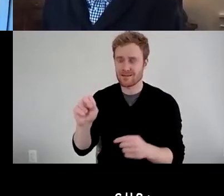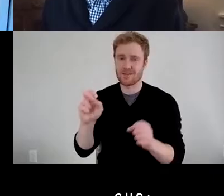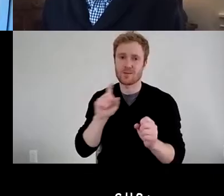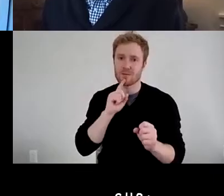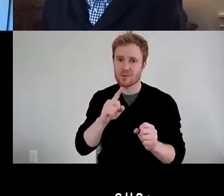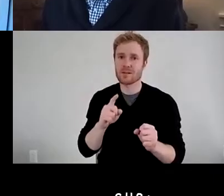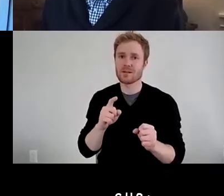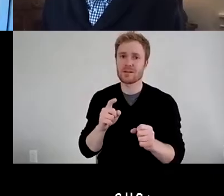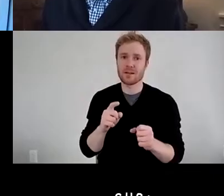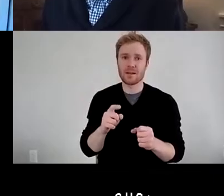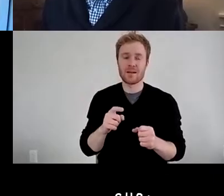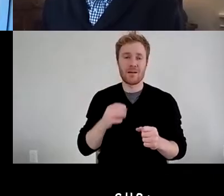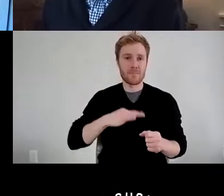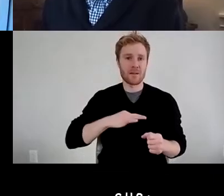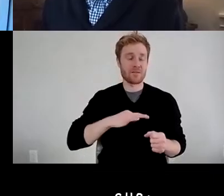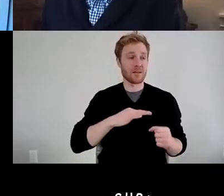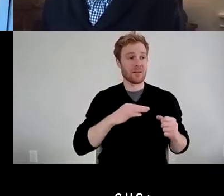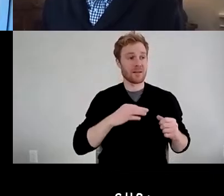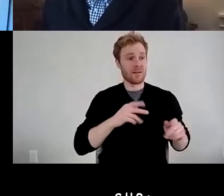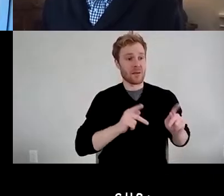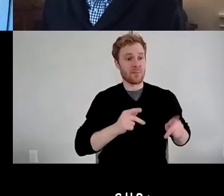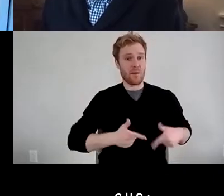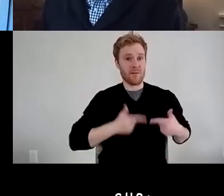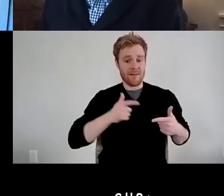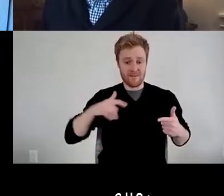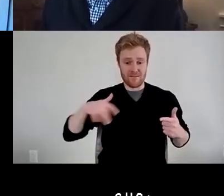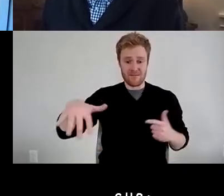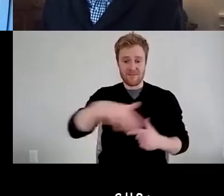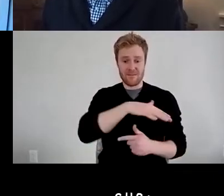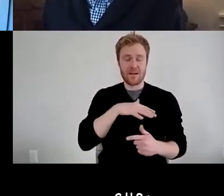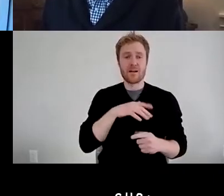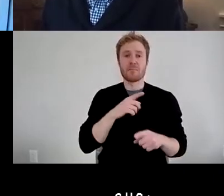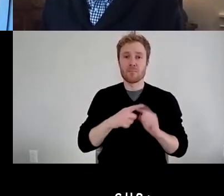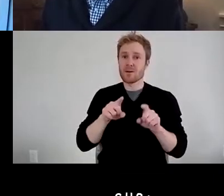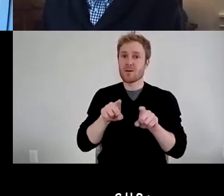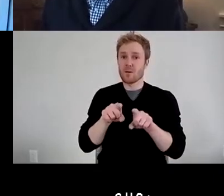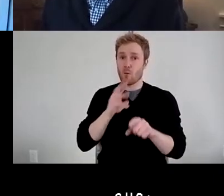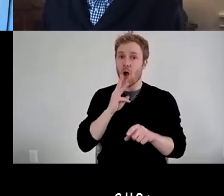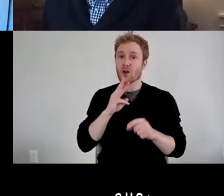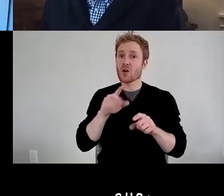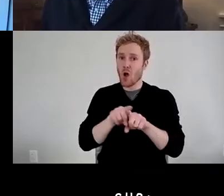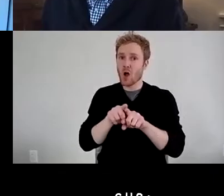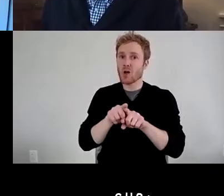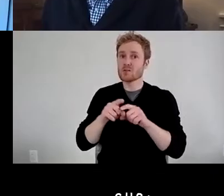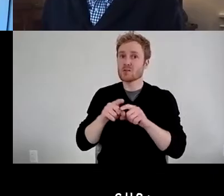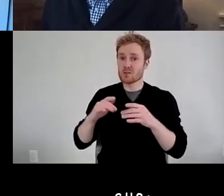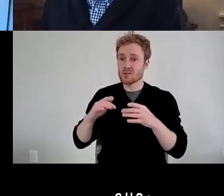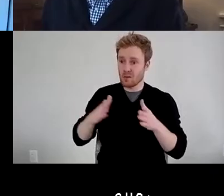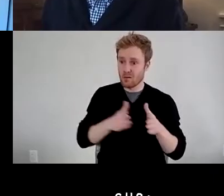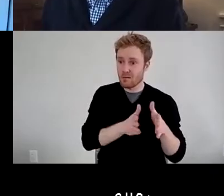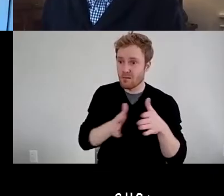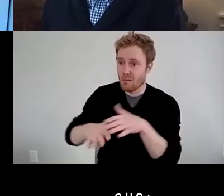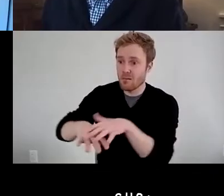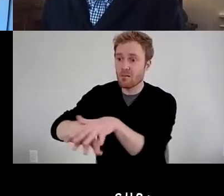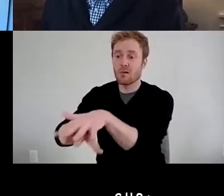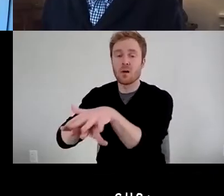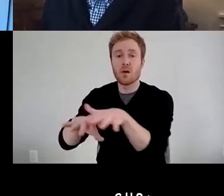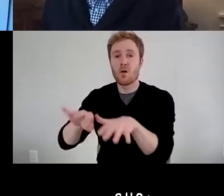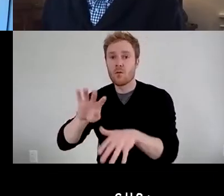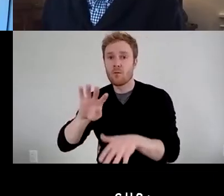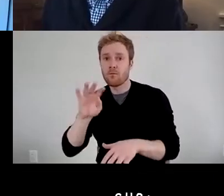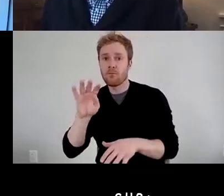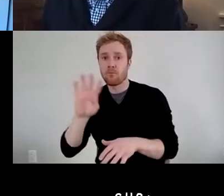know, grass and hillsides and trees, but there's way more to it. And based on the project itself and